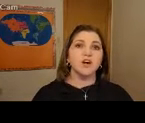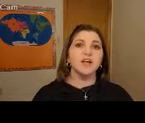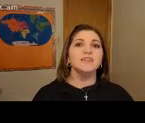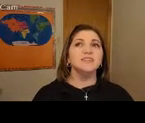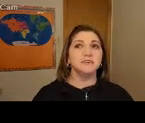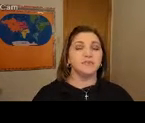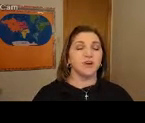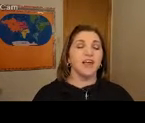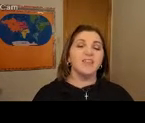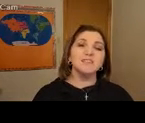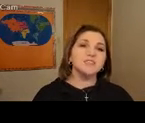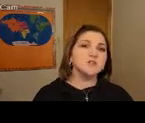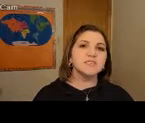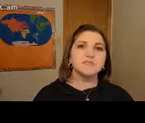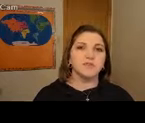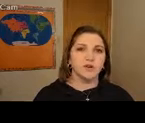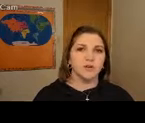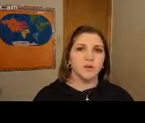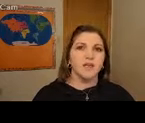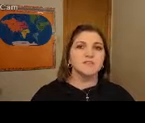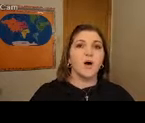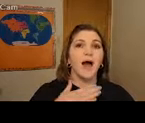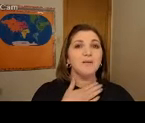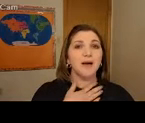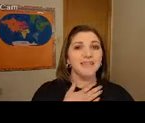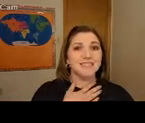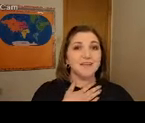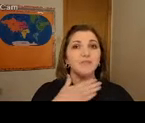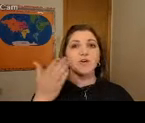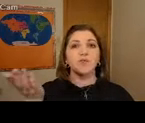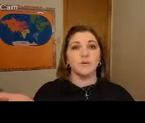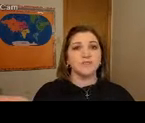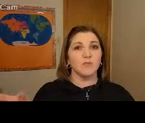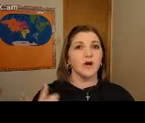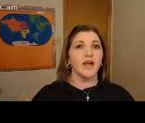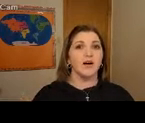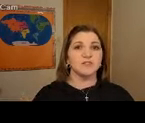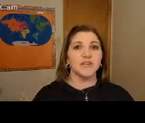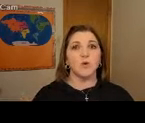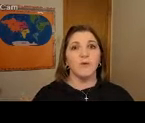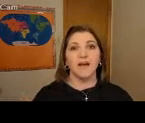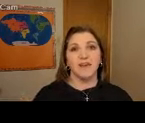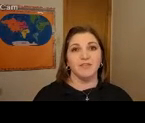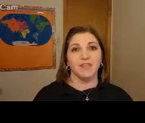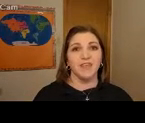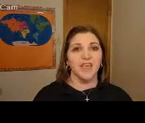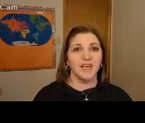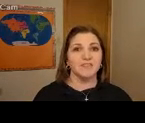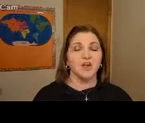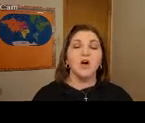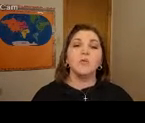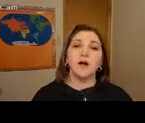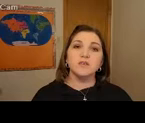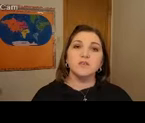words are differ. That's used as a verb. So I might differ from someone else in what my favorite thing